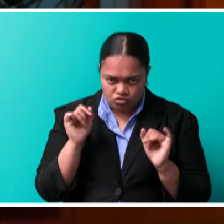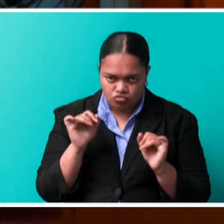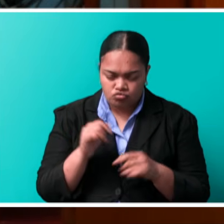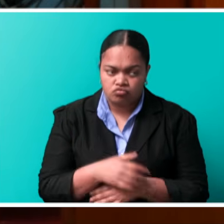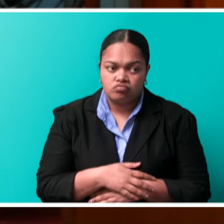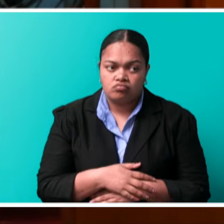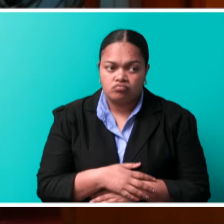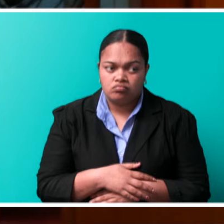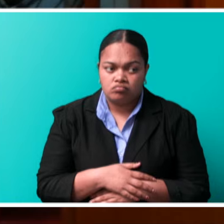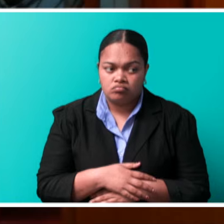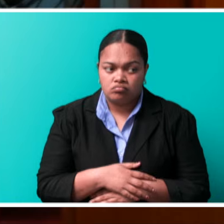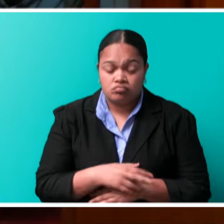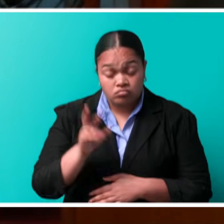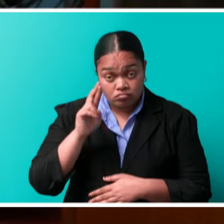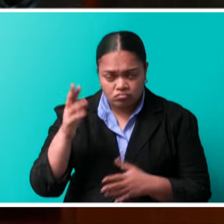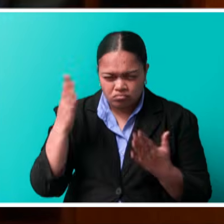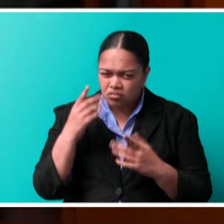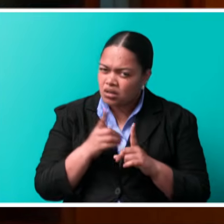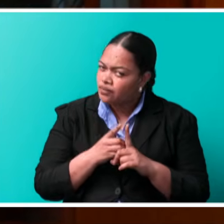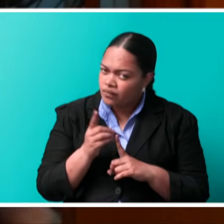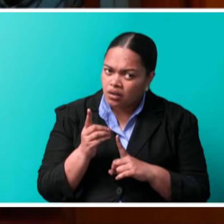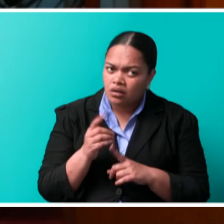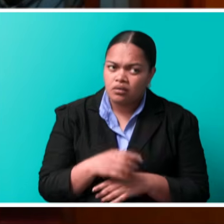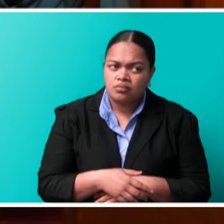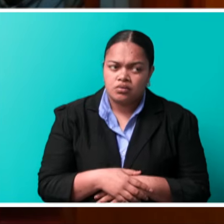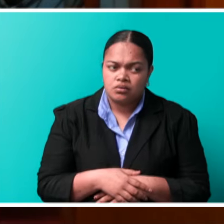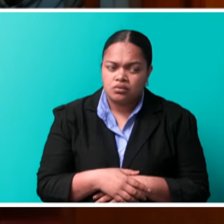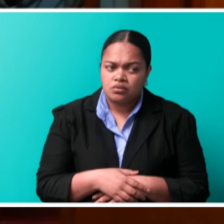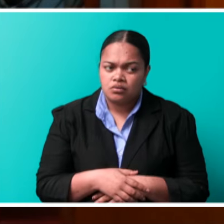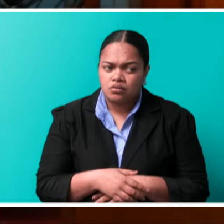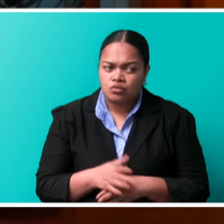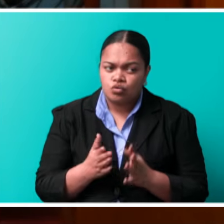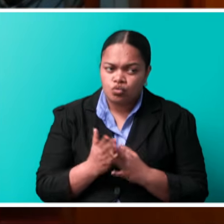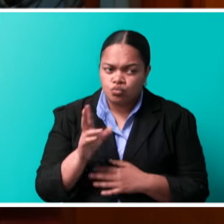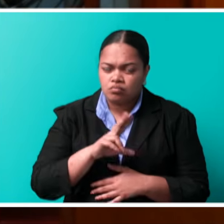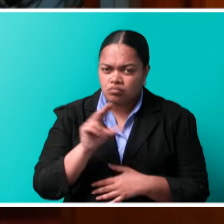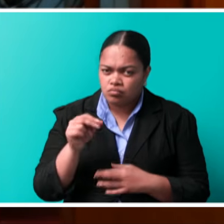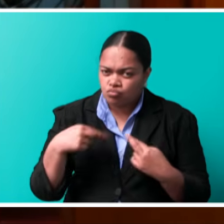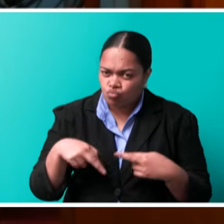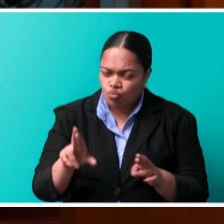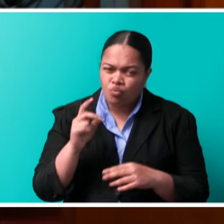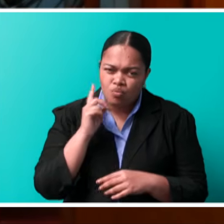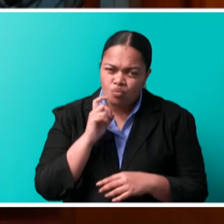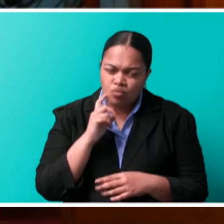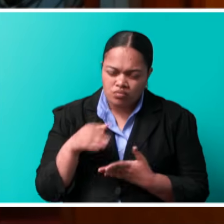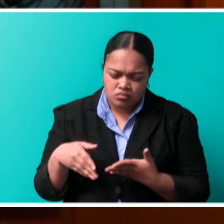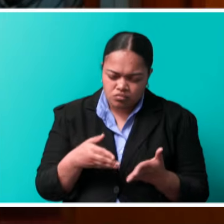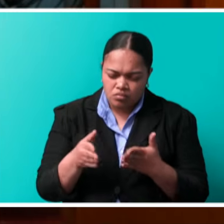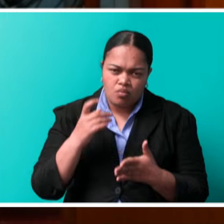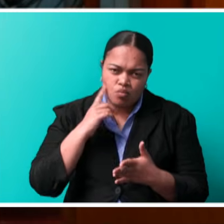Mr. Speaker, sir, development is built through roads, bridges, waterways, water